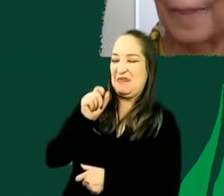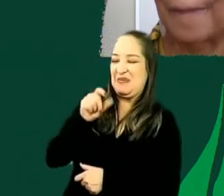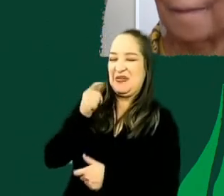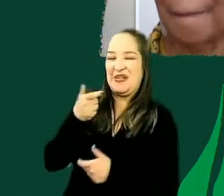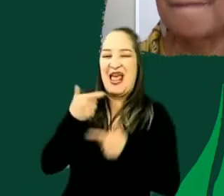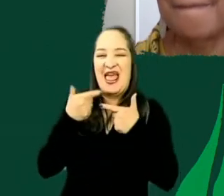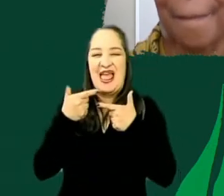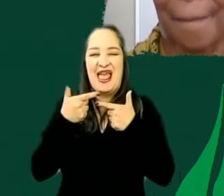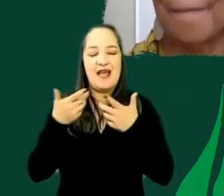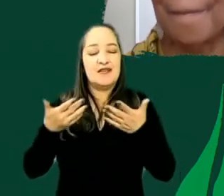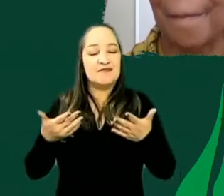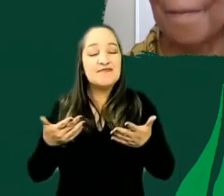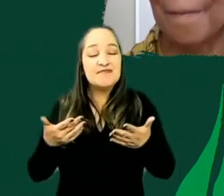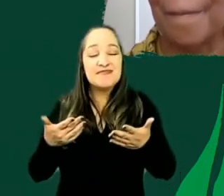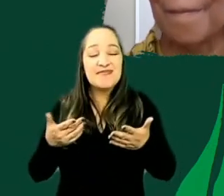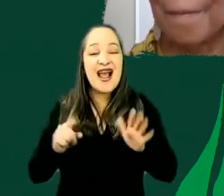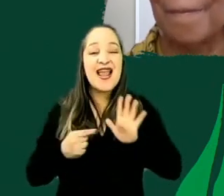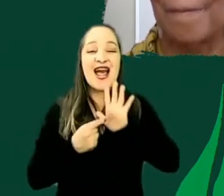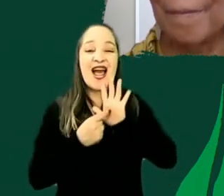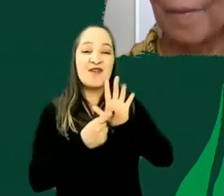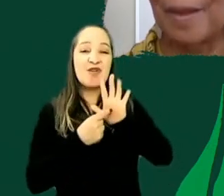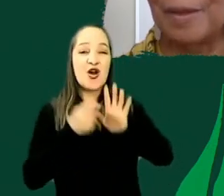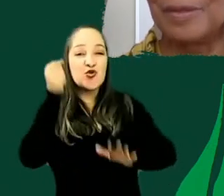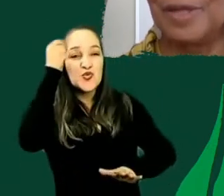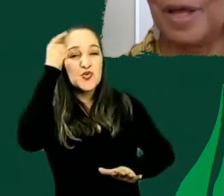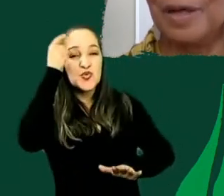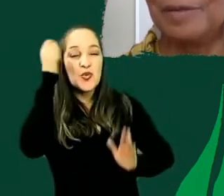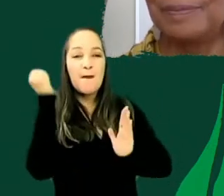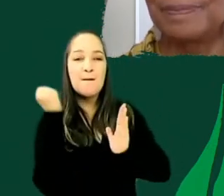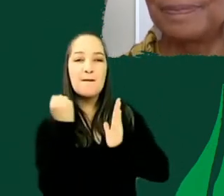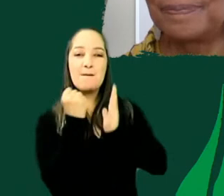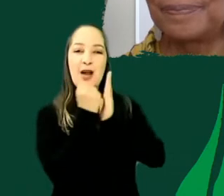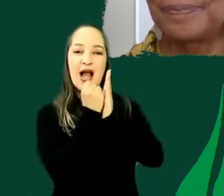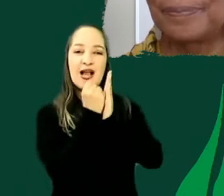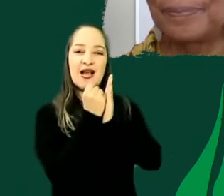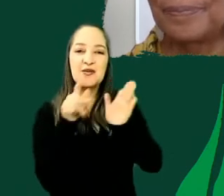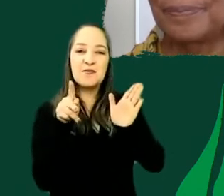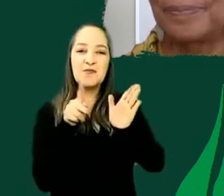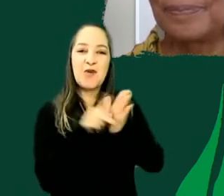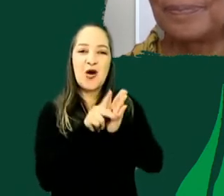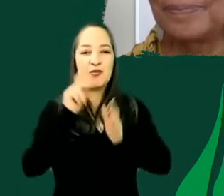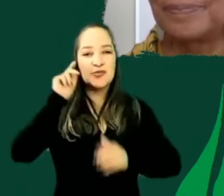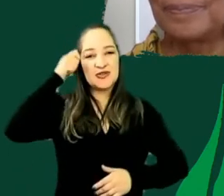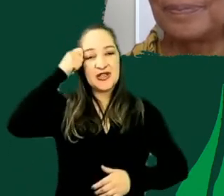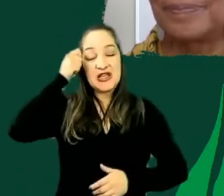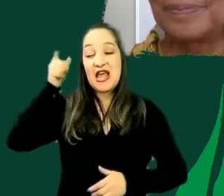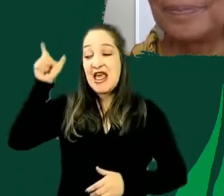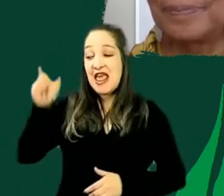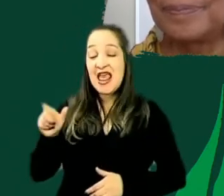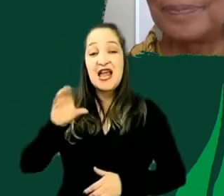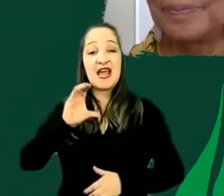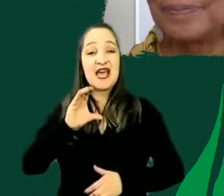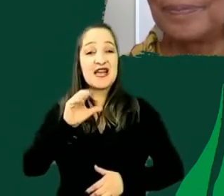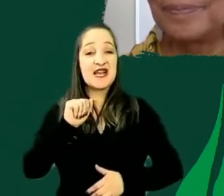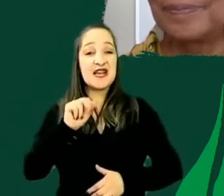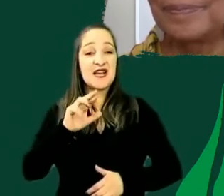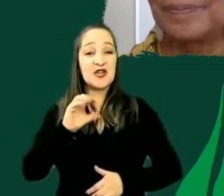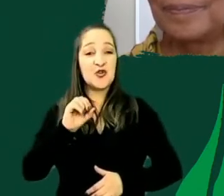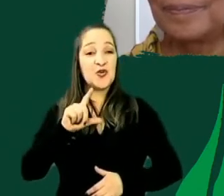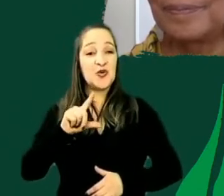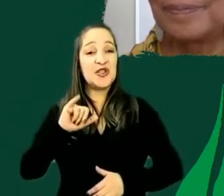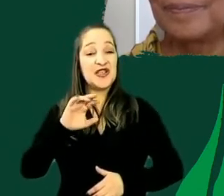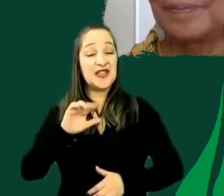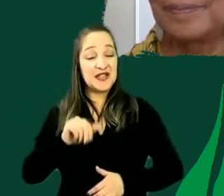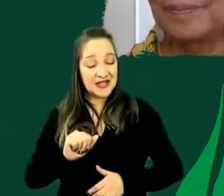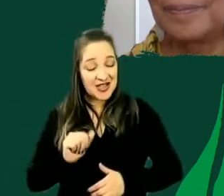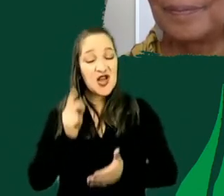fun of it, as these authors were presenting a culture that was markedly Black culture. And Carolina de Jesus,